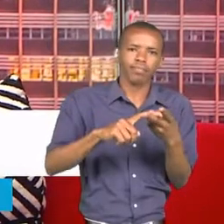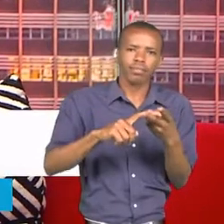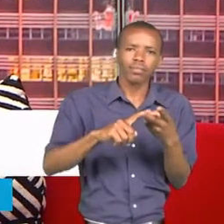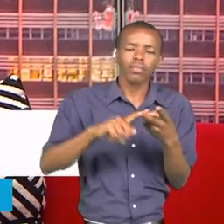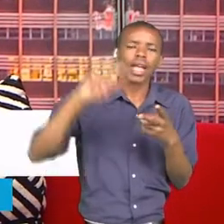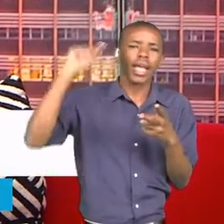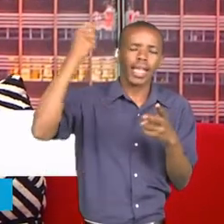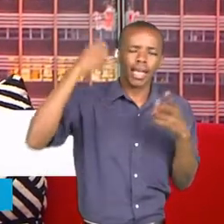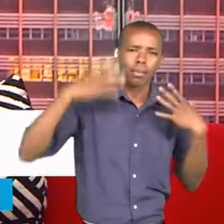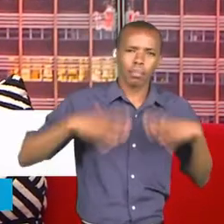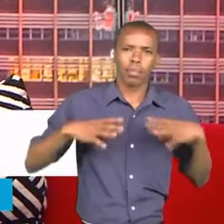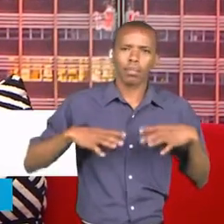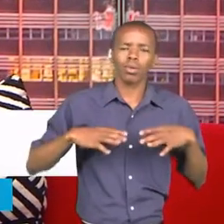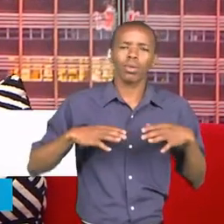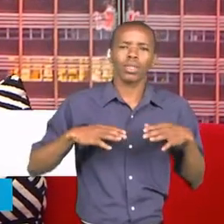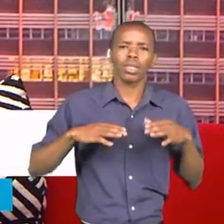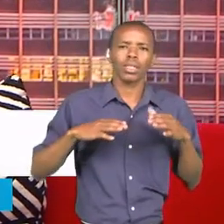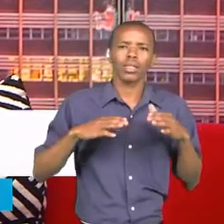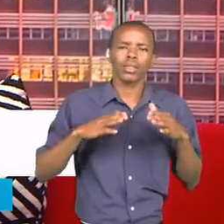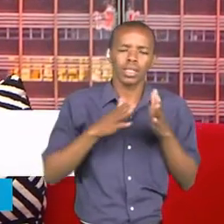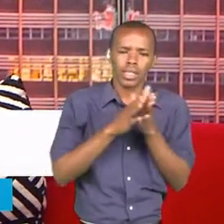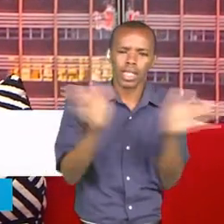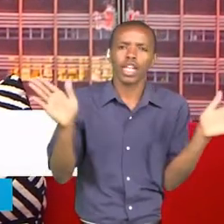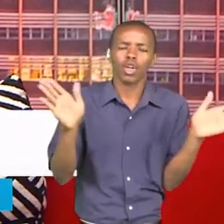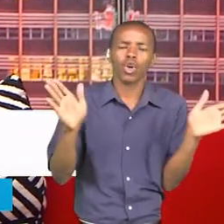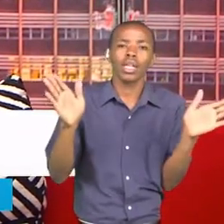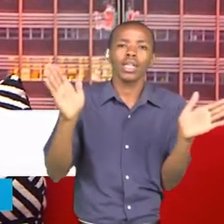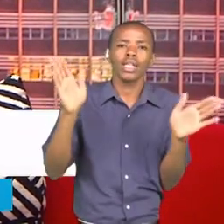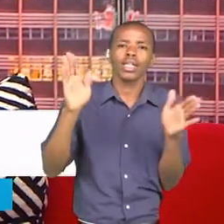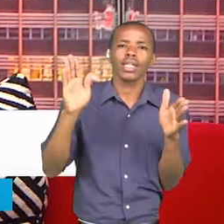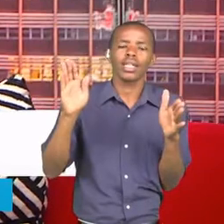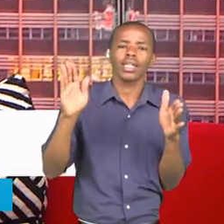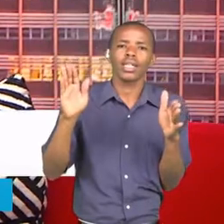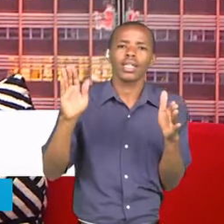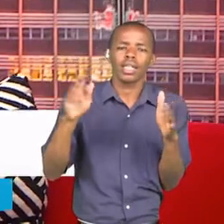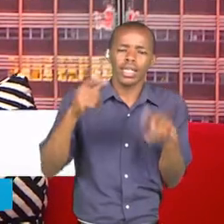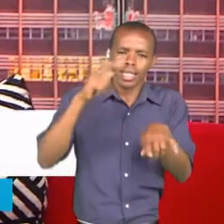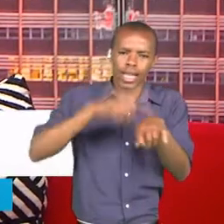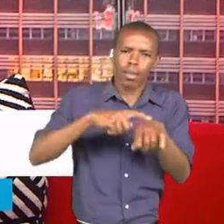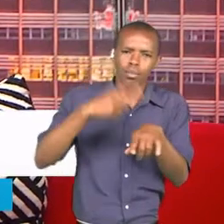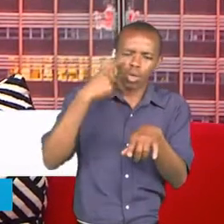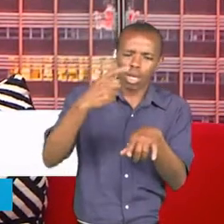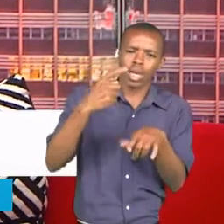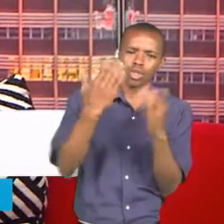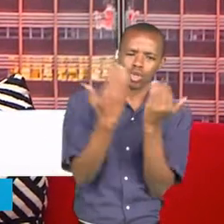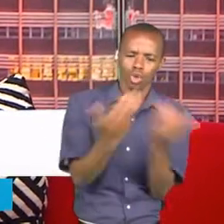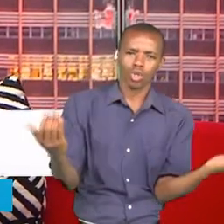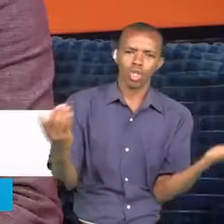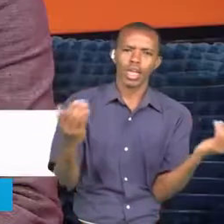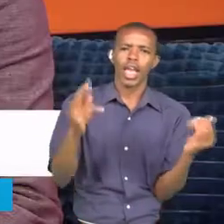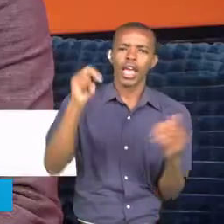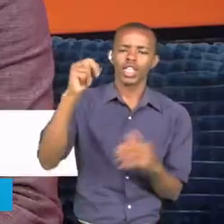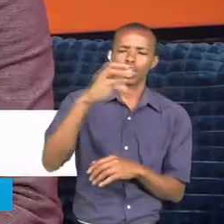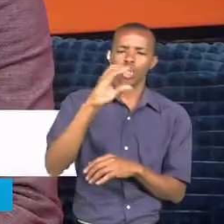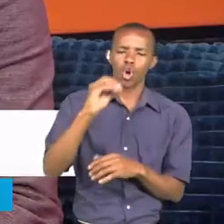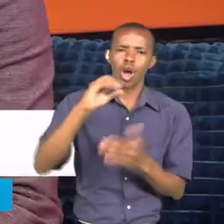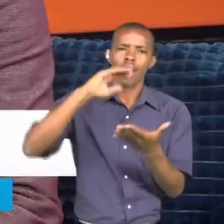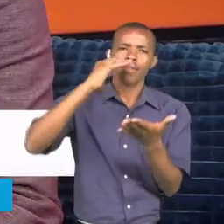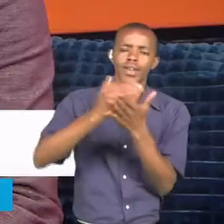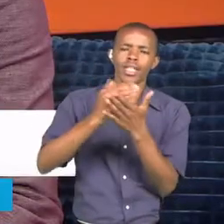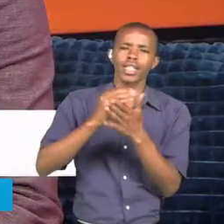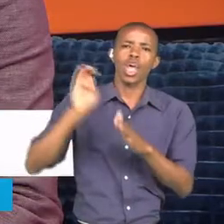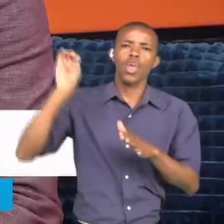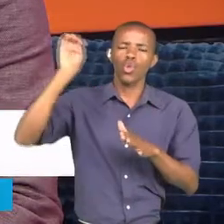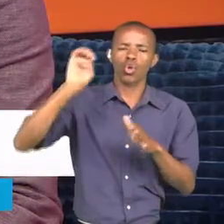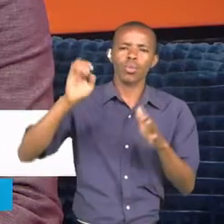is Kenyans in general, even when you look at children's homes and our NGOs, they're mostly funded by Europeans